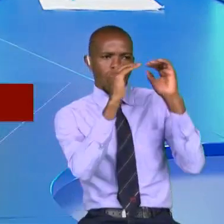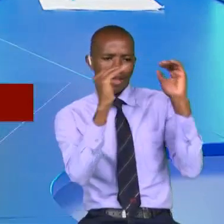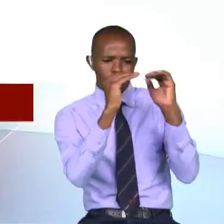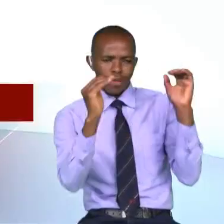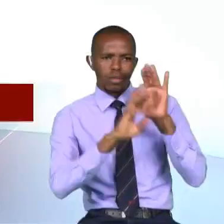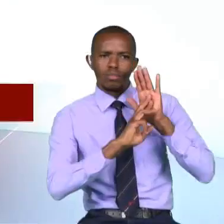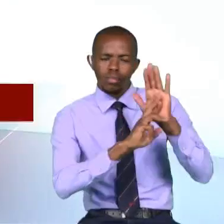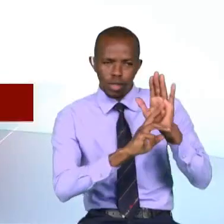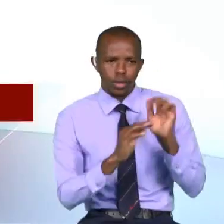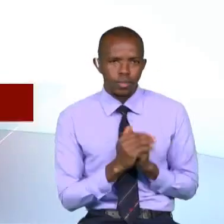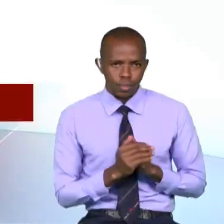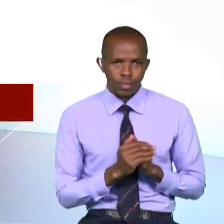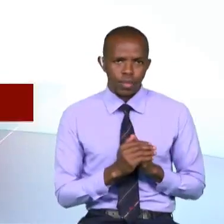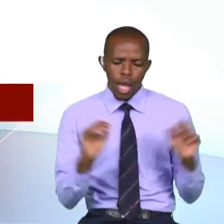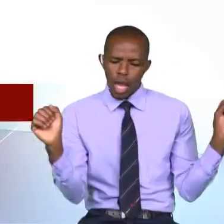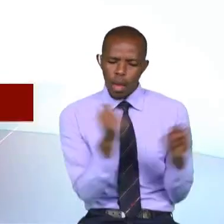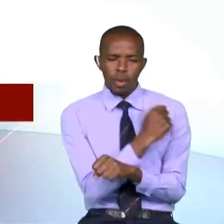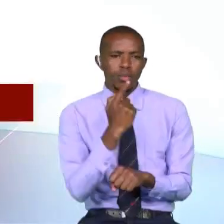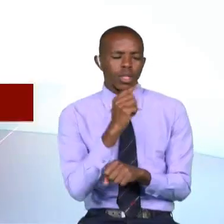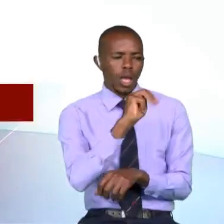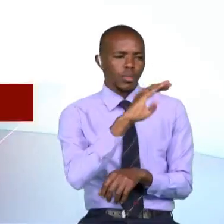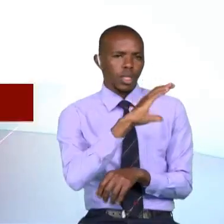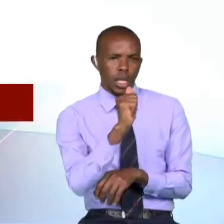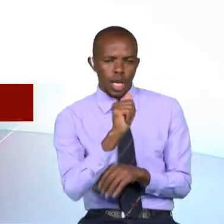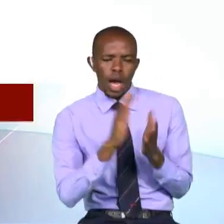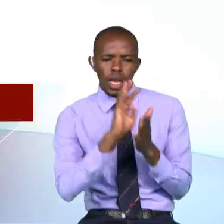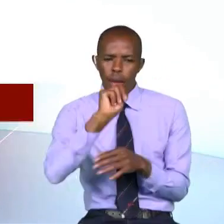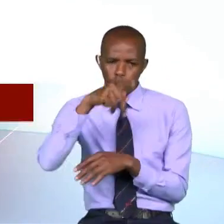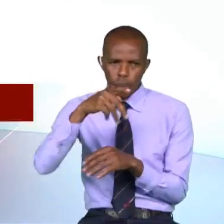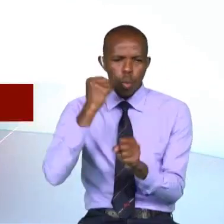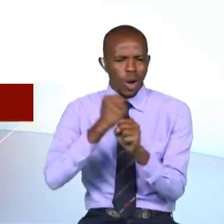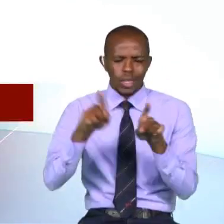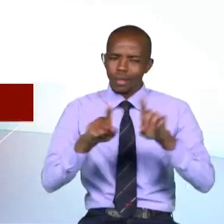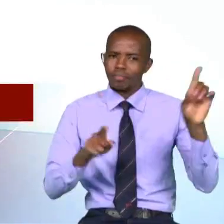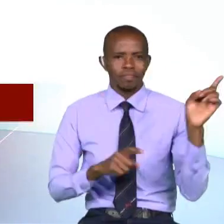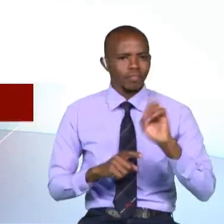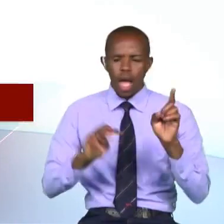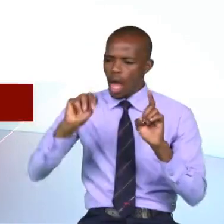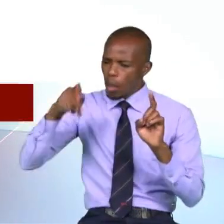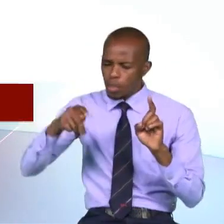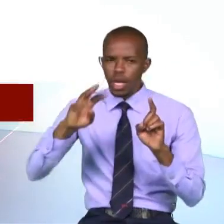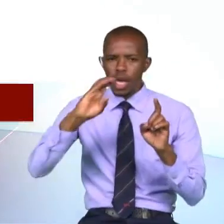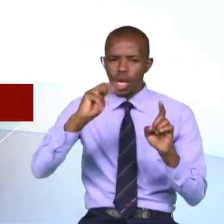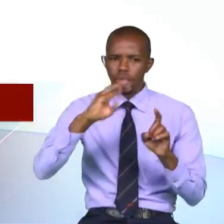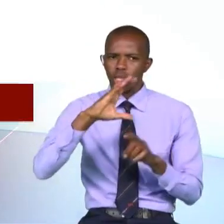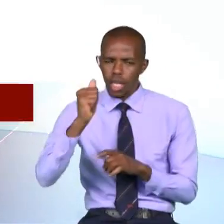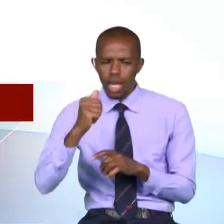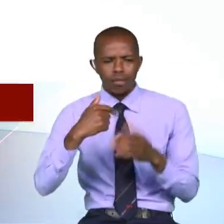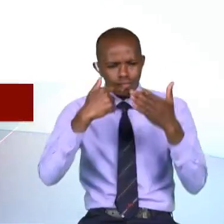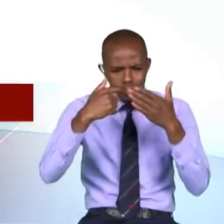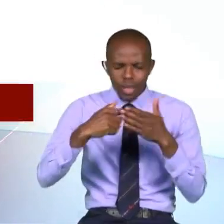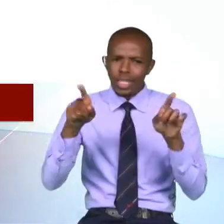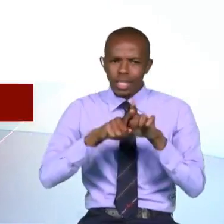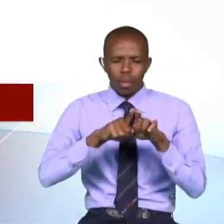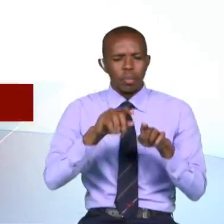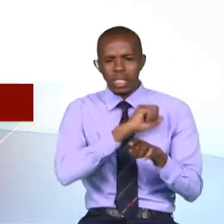of representation. You cannot say that an MCA and MP are doing the same thing. The MP, the MCA, we might argue on the senator